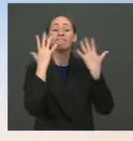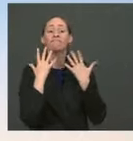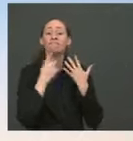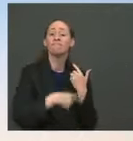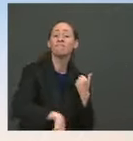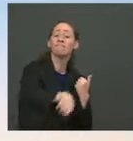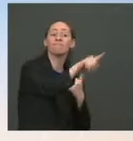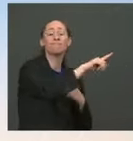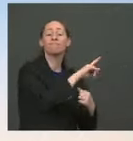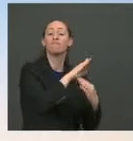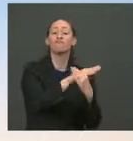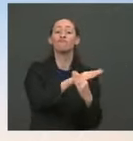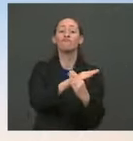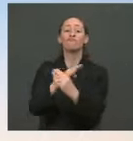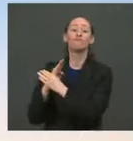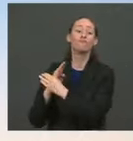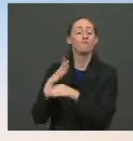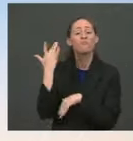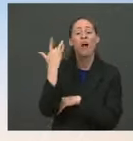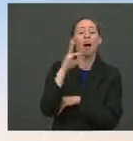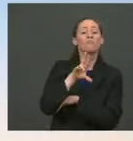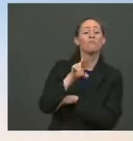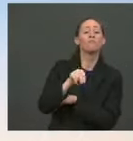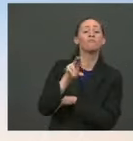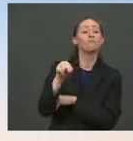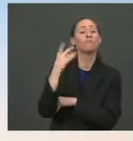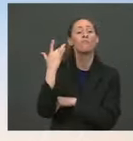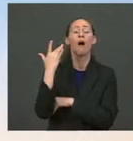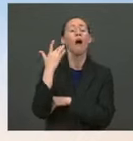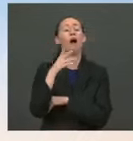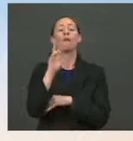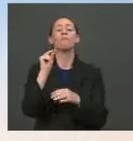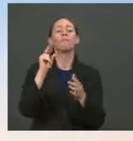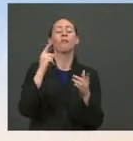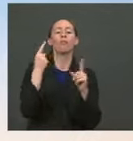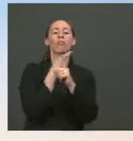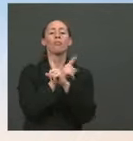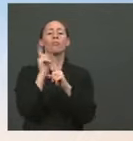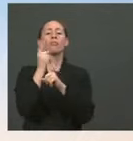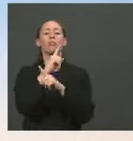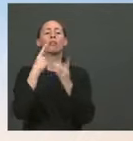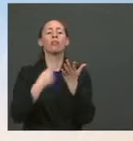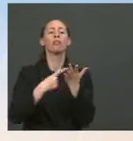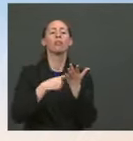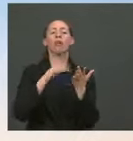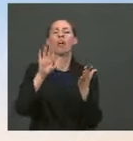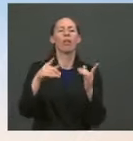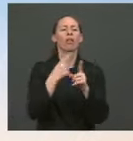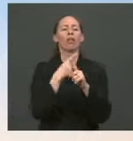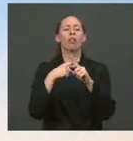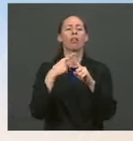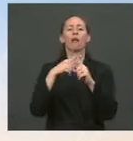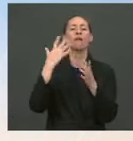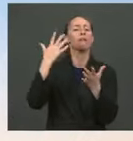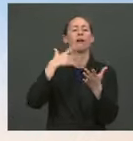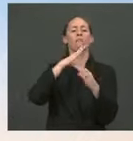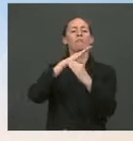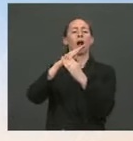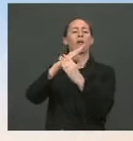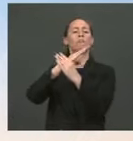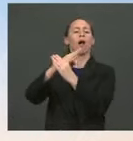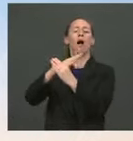his nomination keeps shifting as argument after argument falls flat, continue to block a vote on his